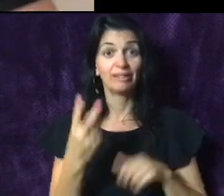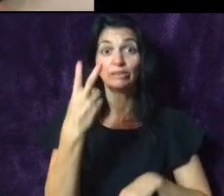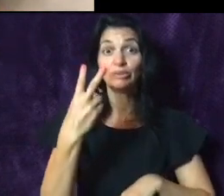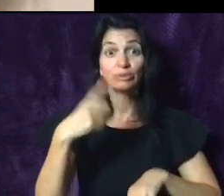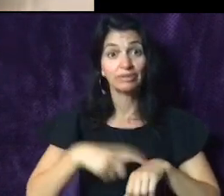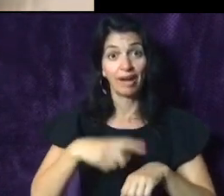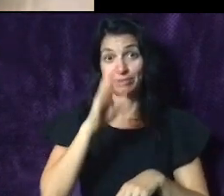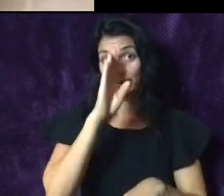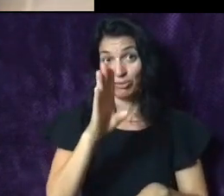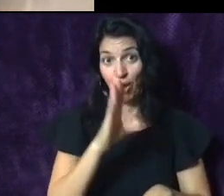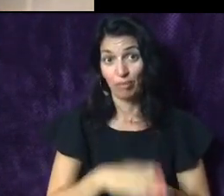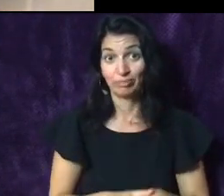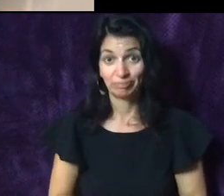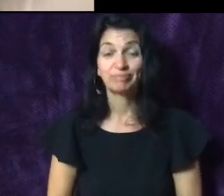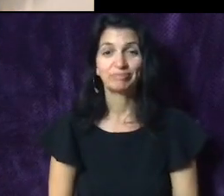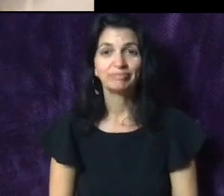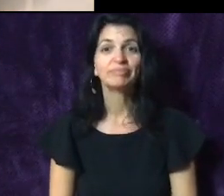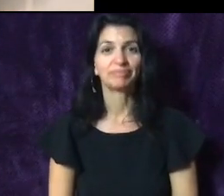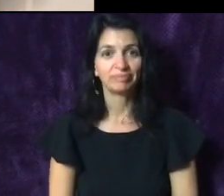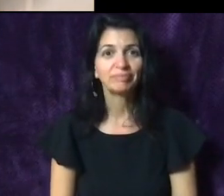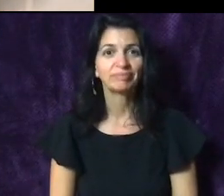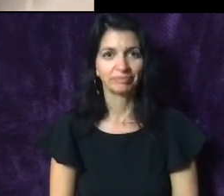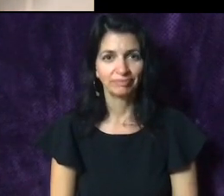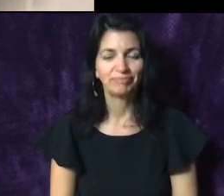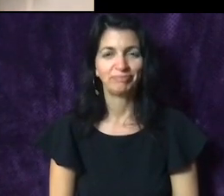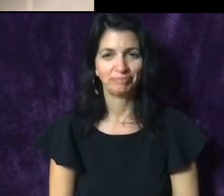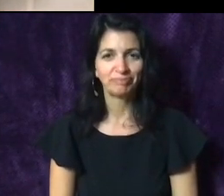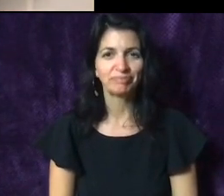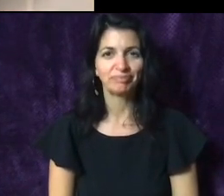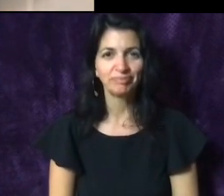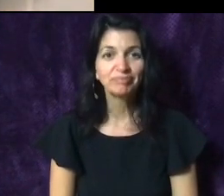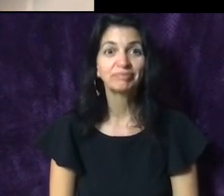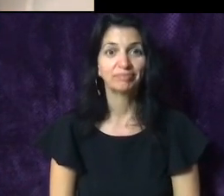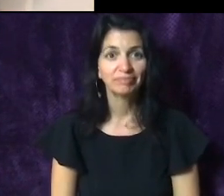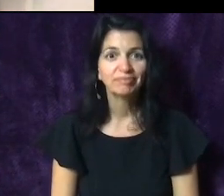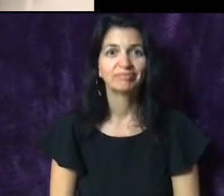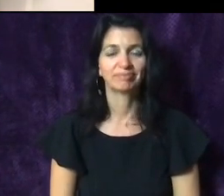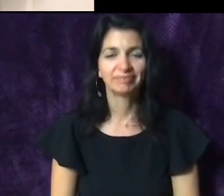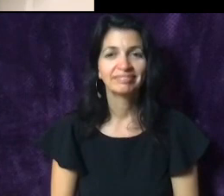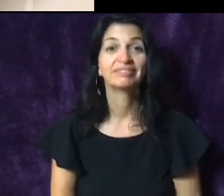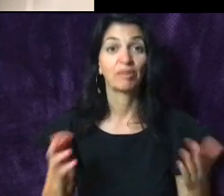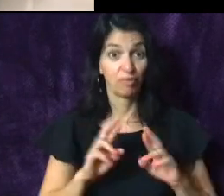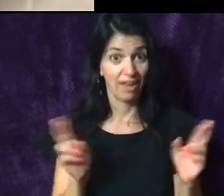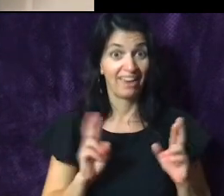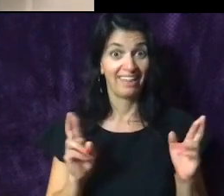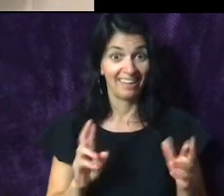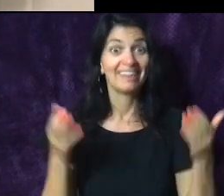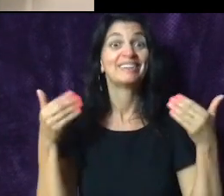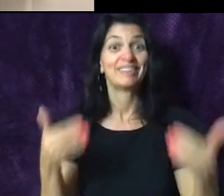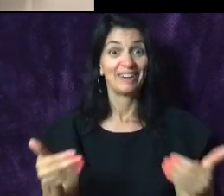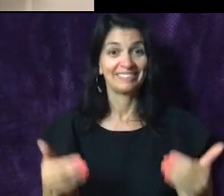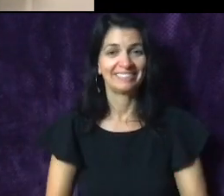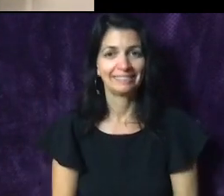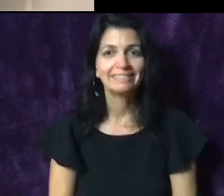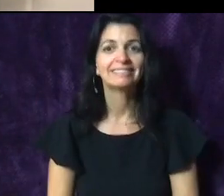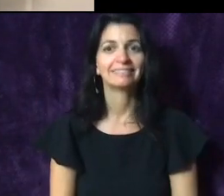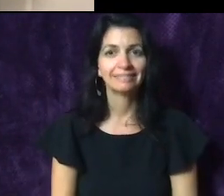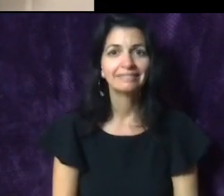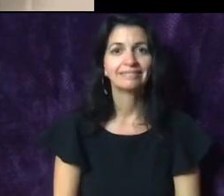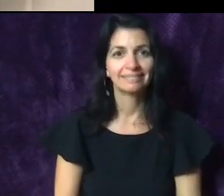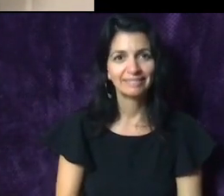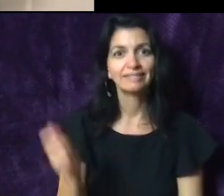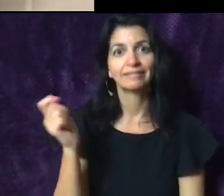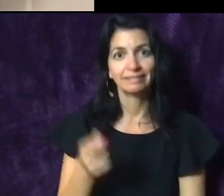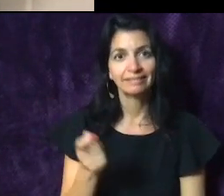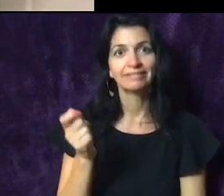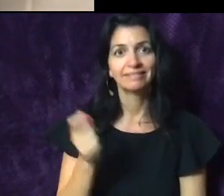we try it 2 times in a row with this speed? Okay, ready, set, here we go.